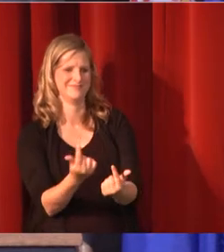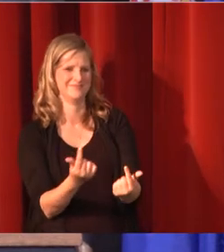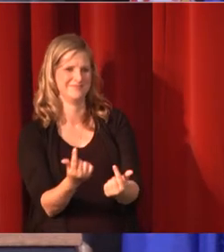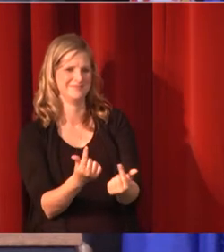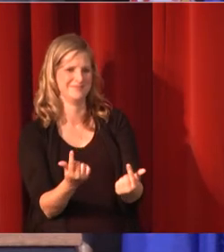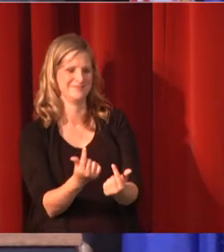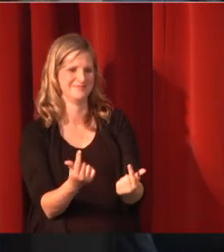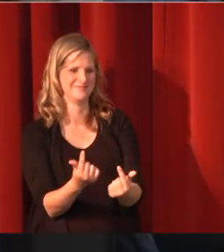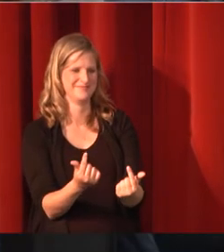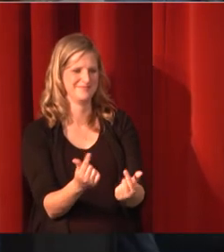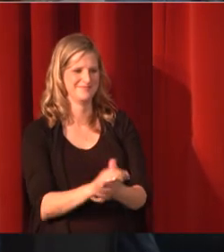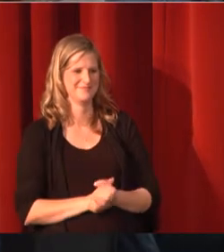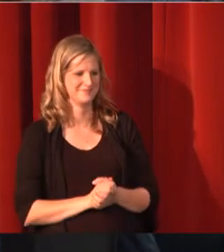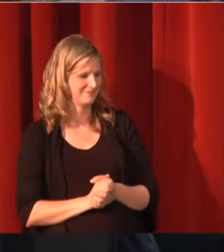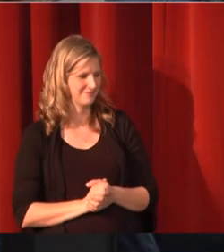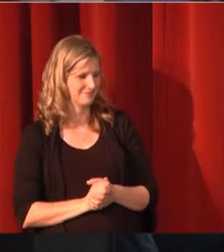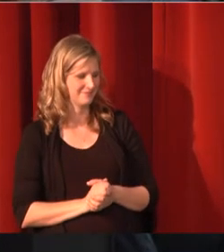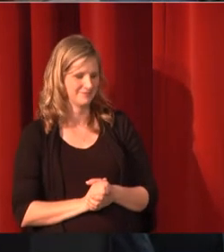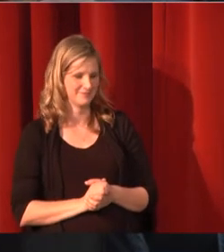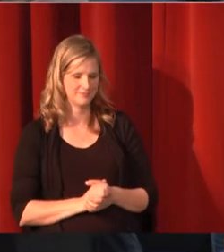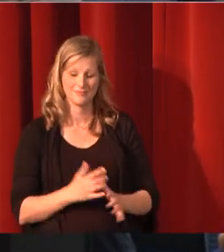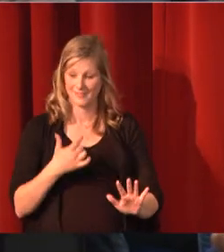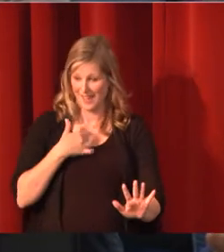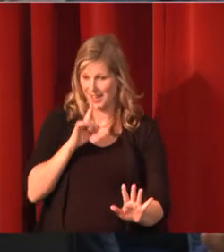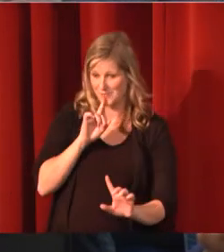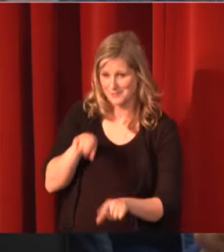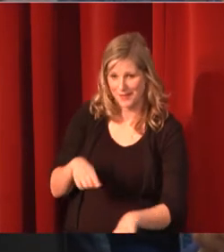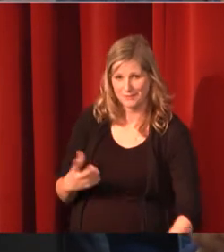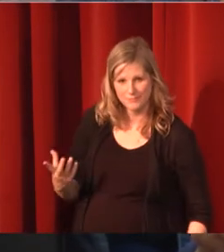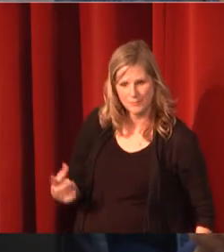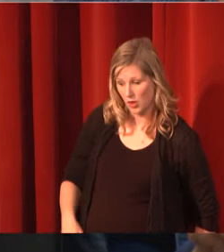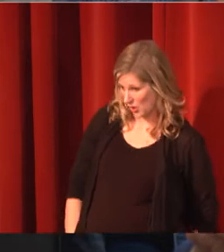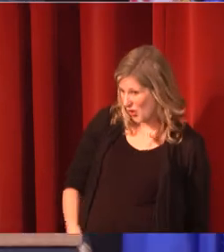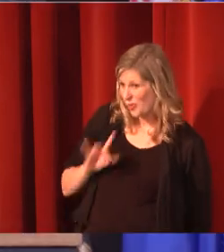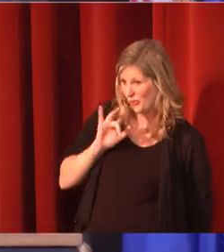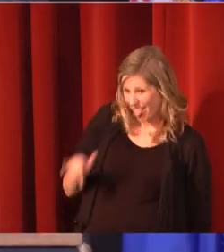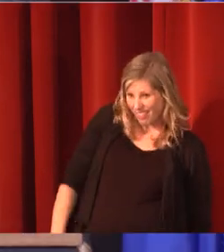I say really